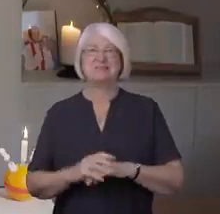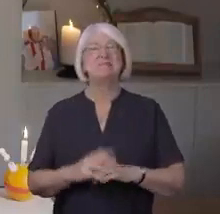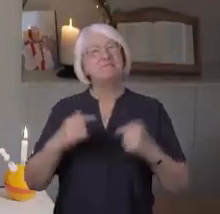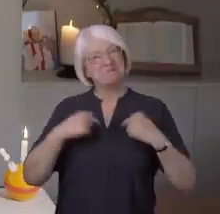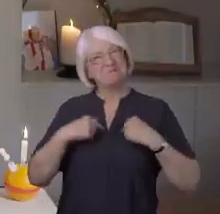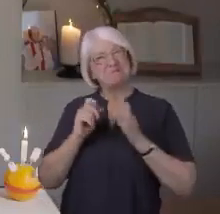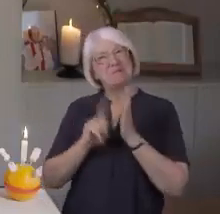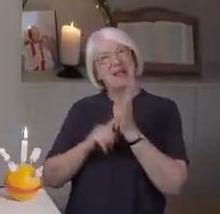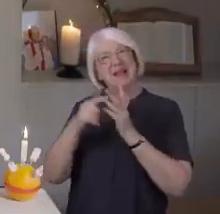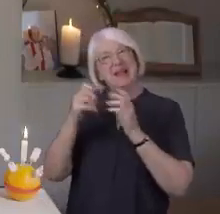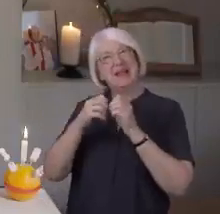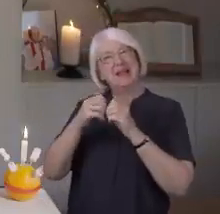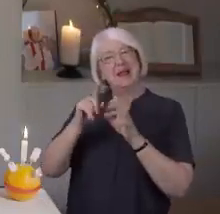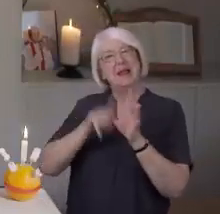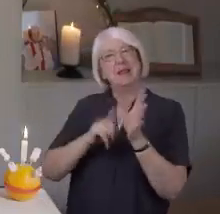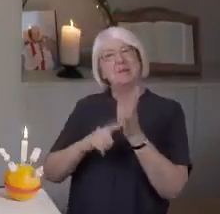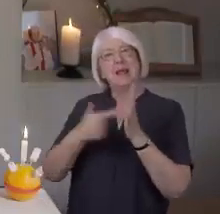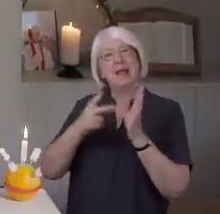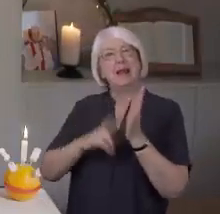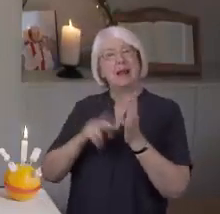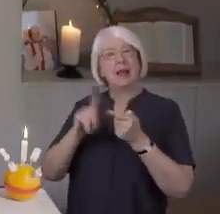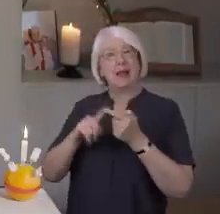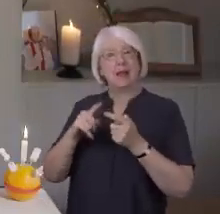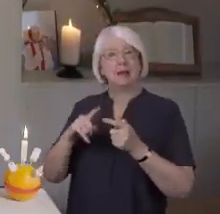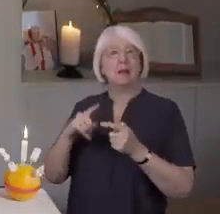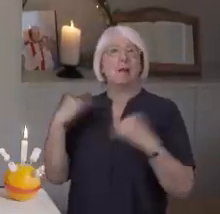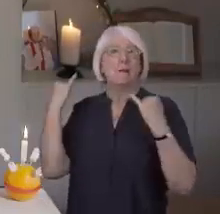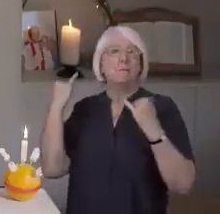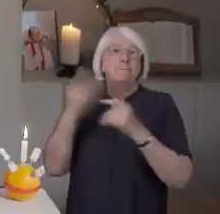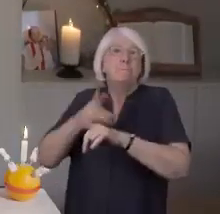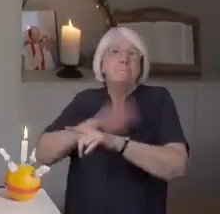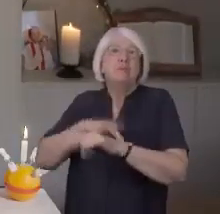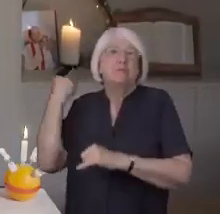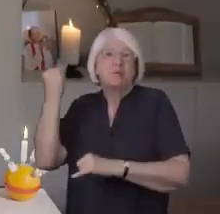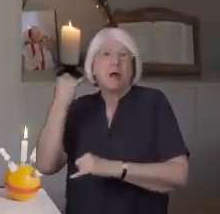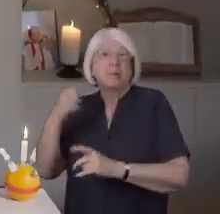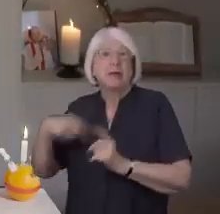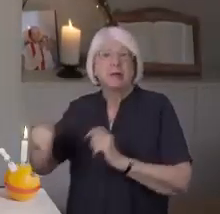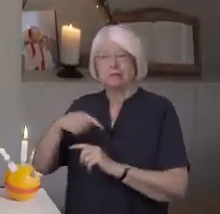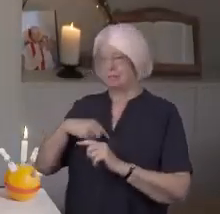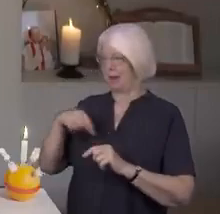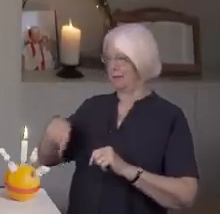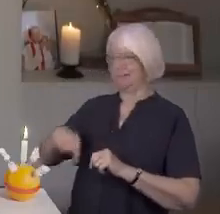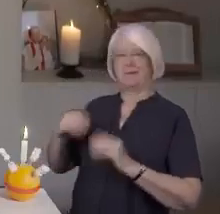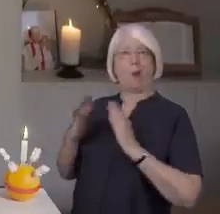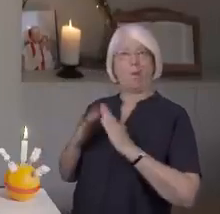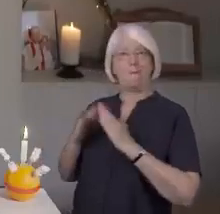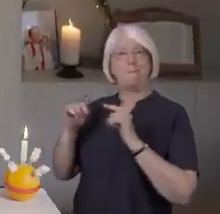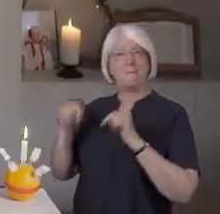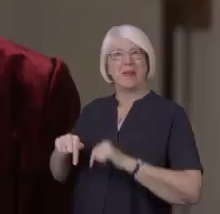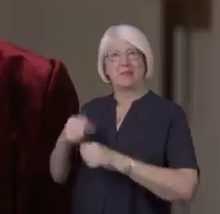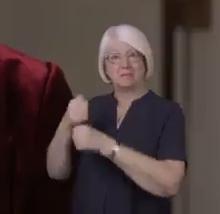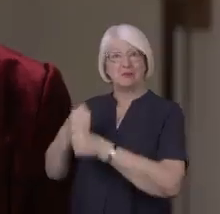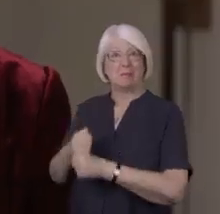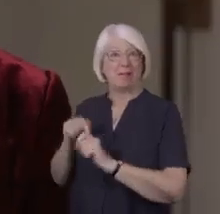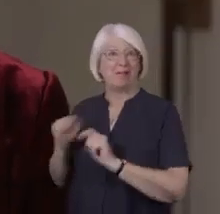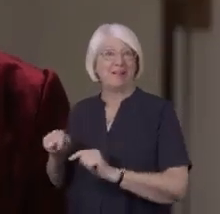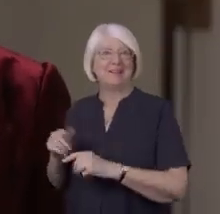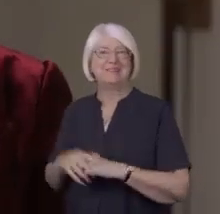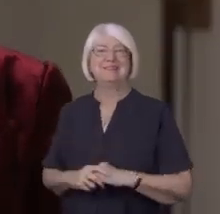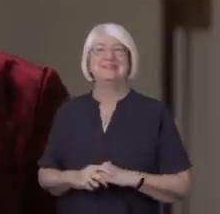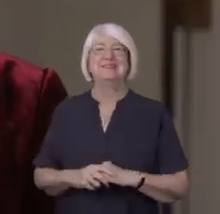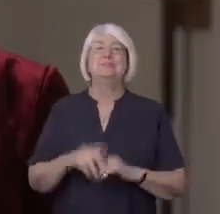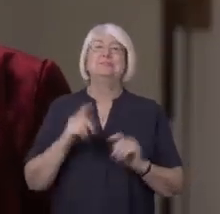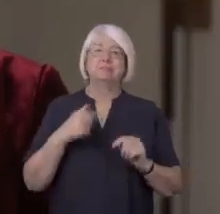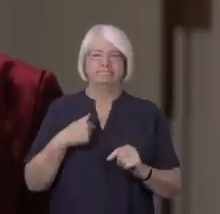Libby Lane and I welcome you to my chapel here at Bishop's House, my home in Derbyshire. As well as